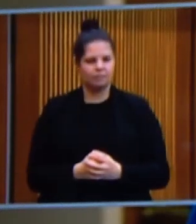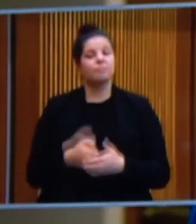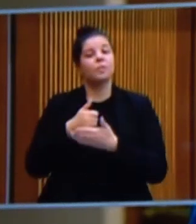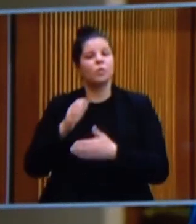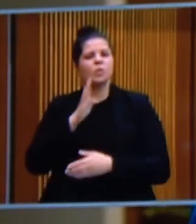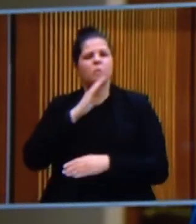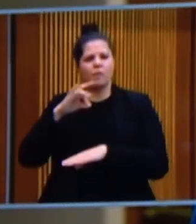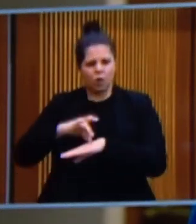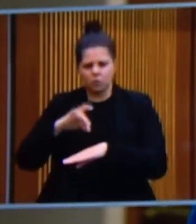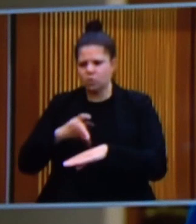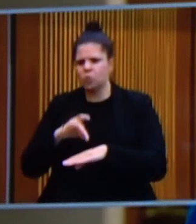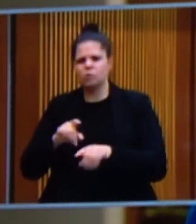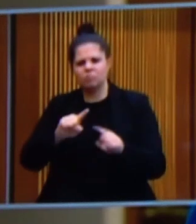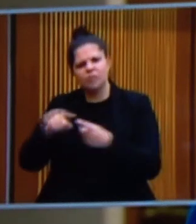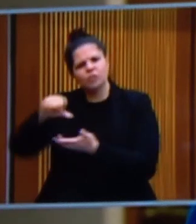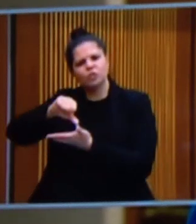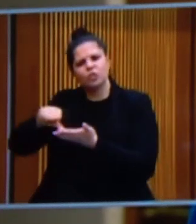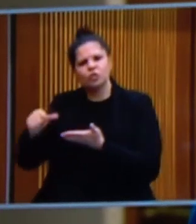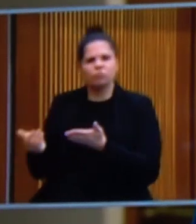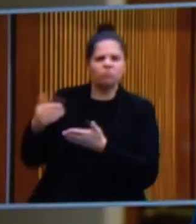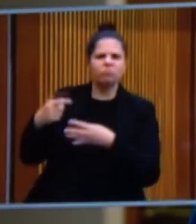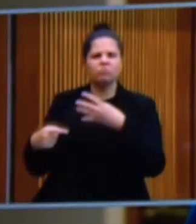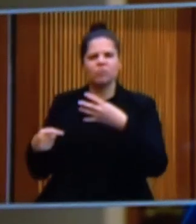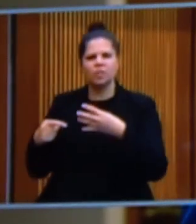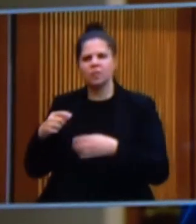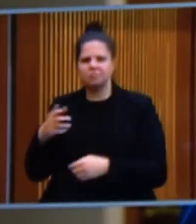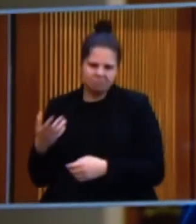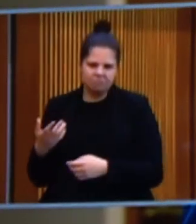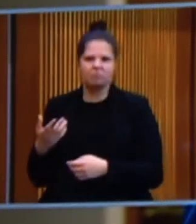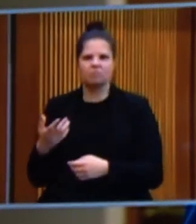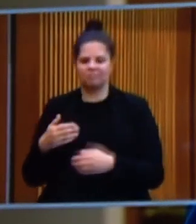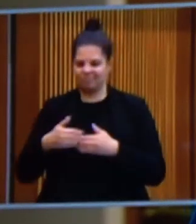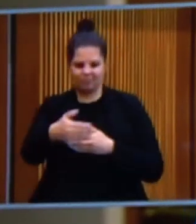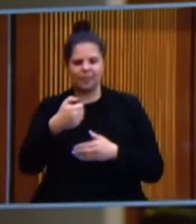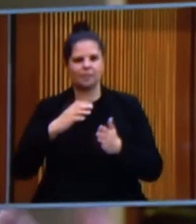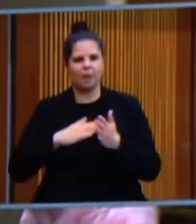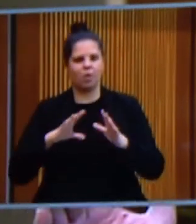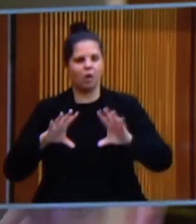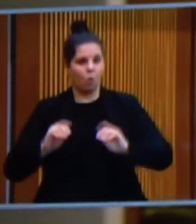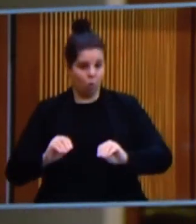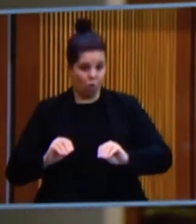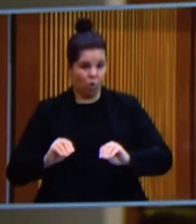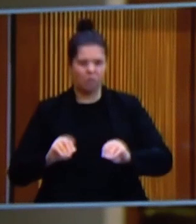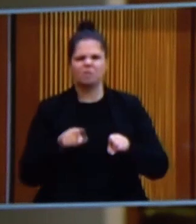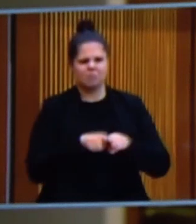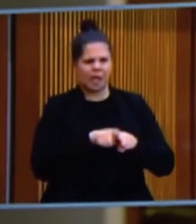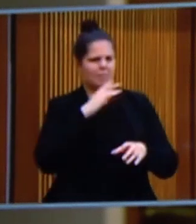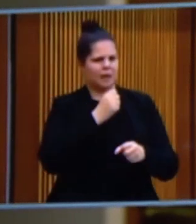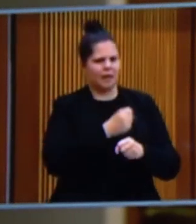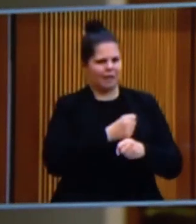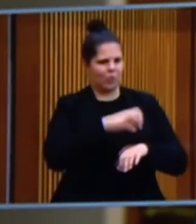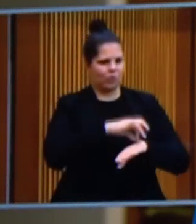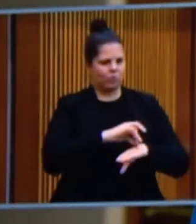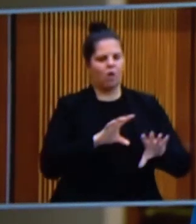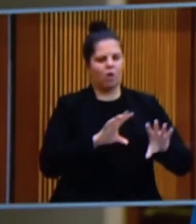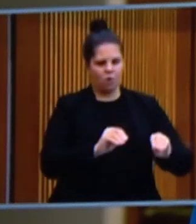private hospitals that won't be provided for the next 6 months, and public hospitals for that matter too. So there is going to be a big backlog when